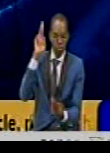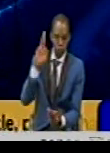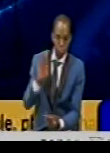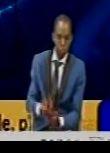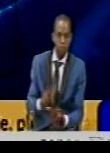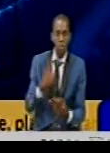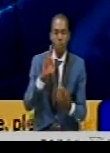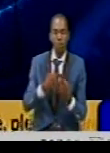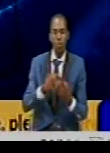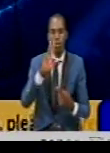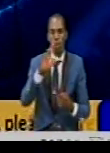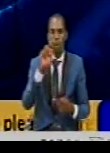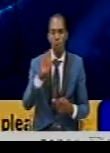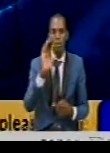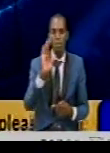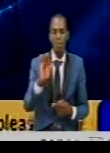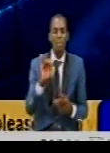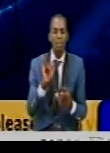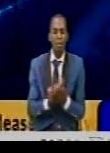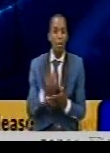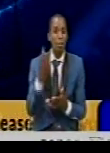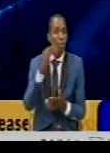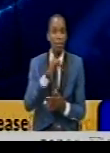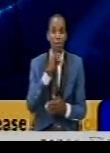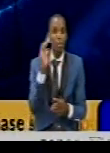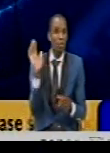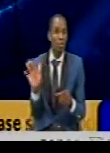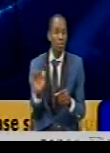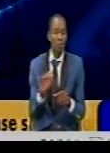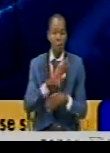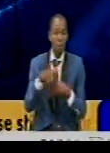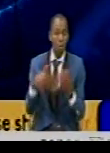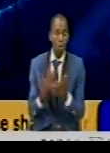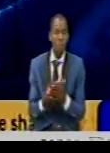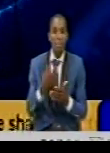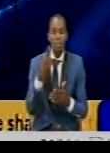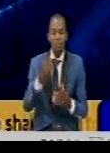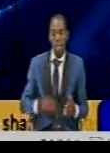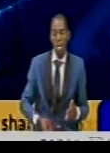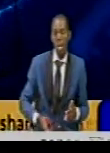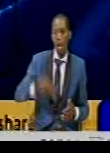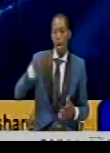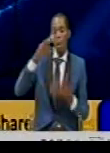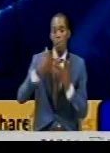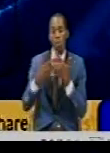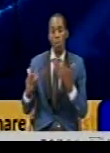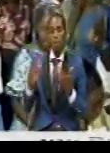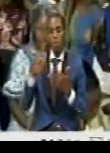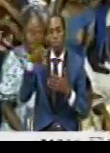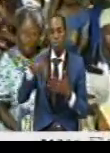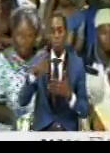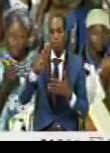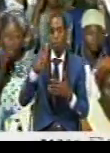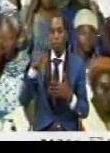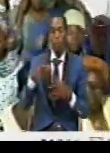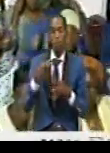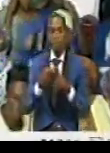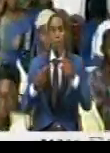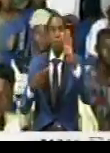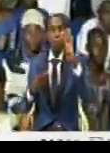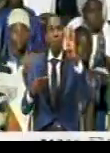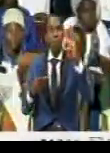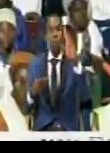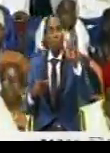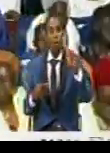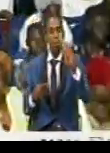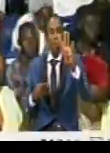12 dropped all the way down to 3.9. And that's not just all. The high blood